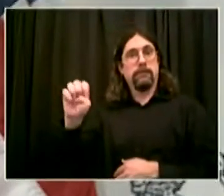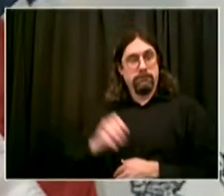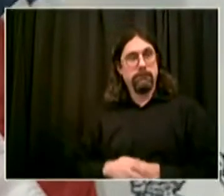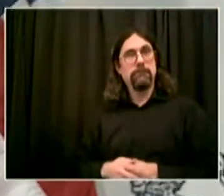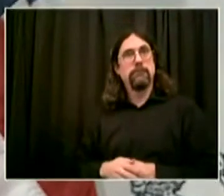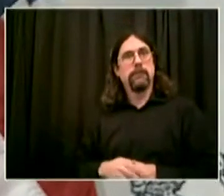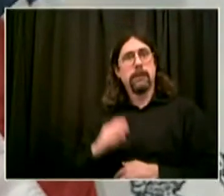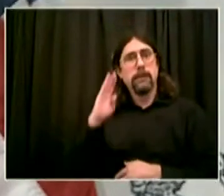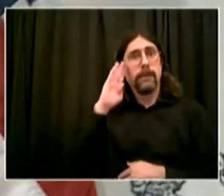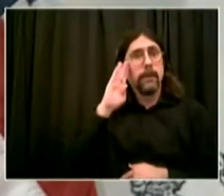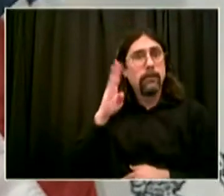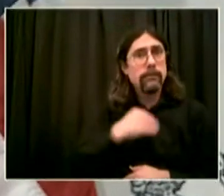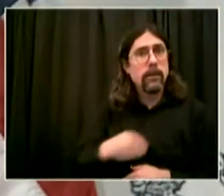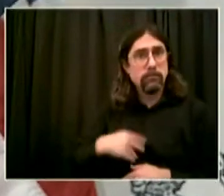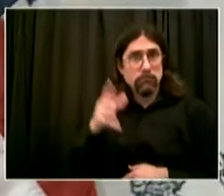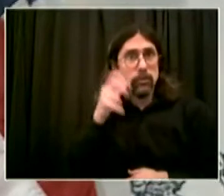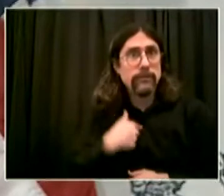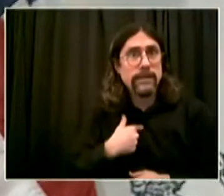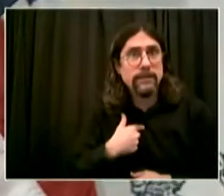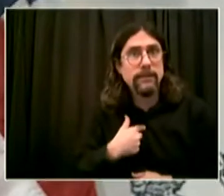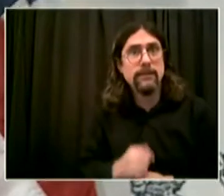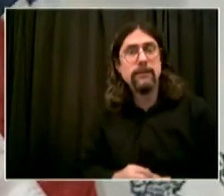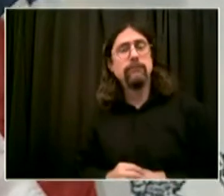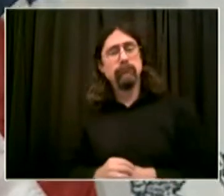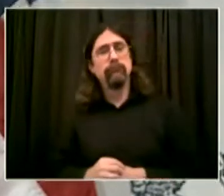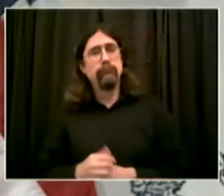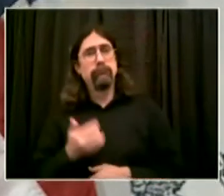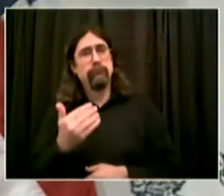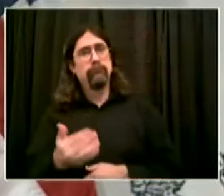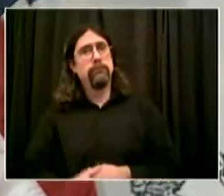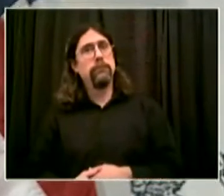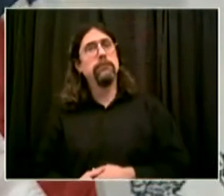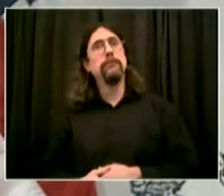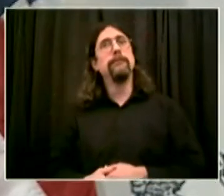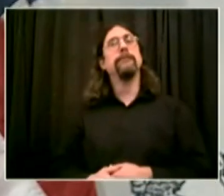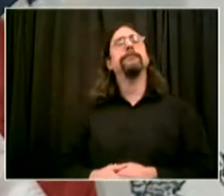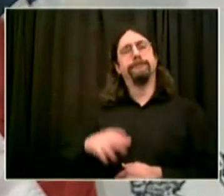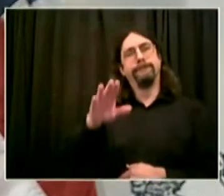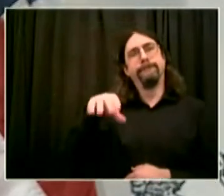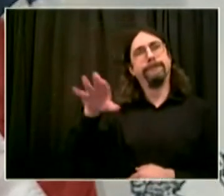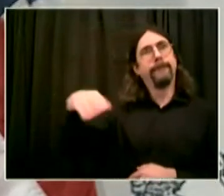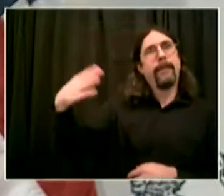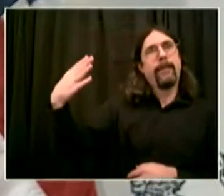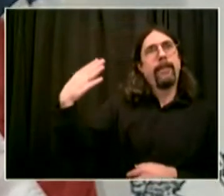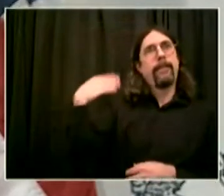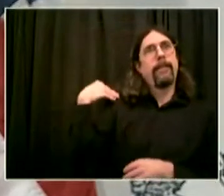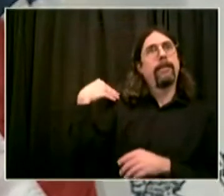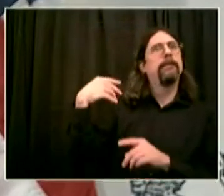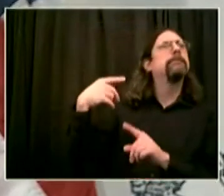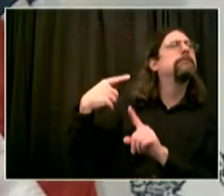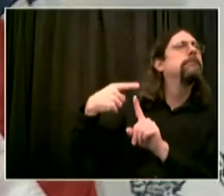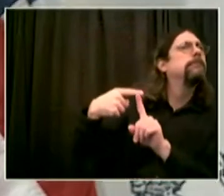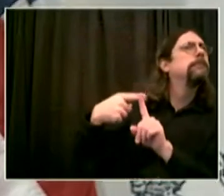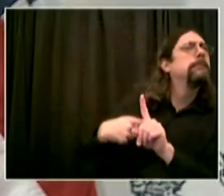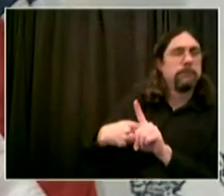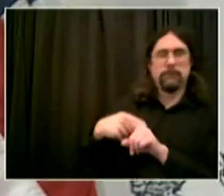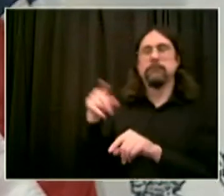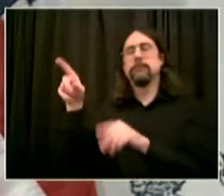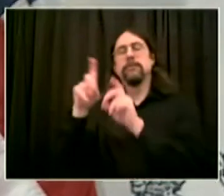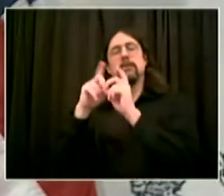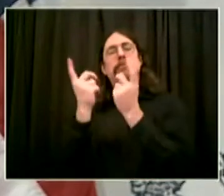on policing last month, you said you were sorry for how the police handled its protests. One of the things that the report found was that